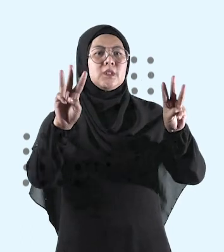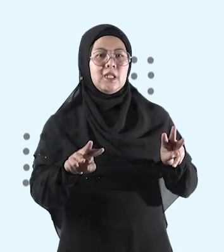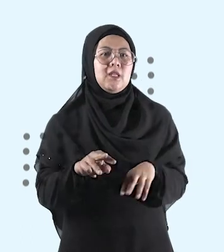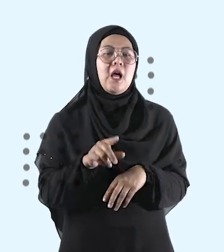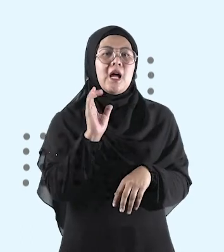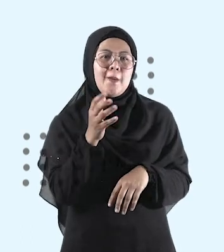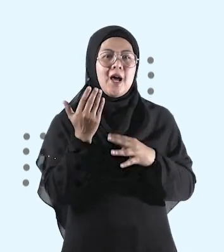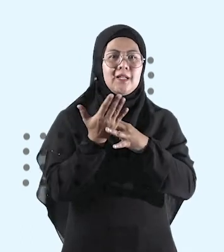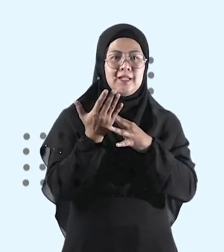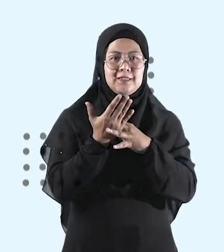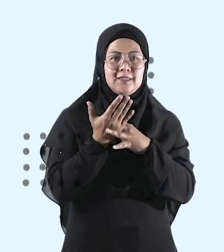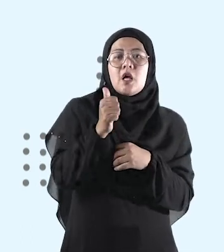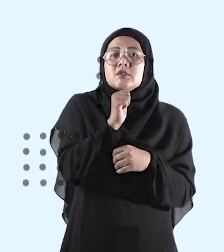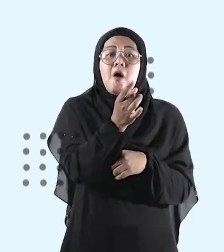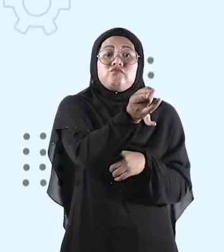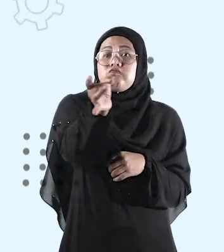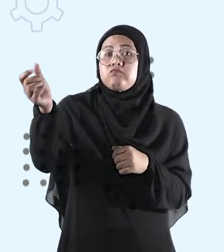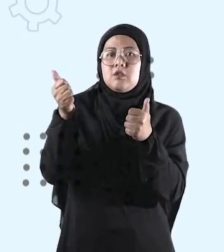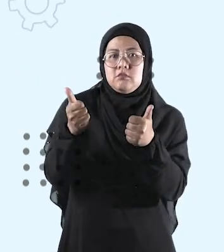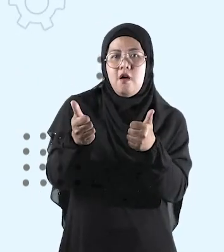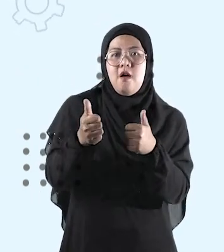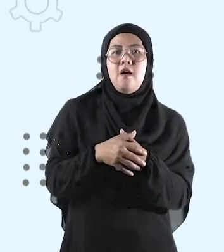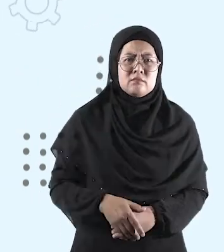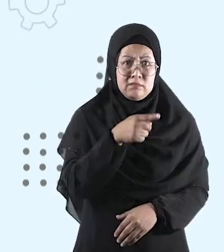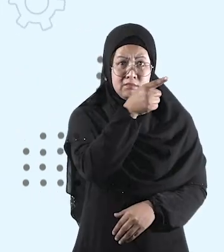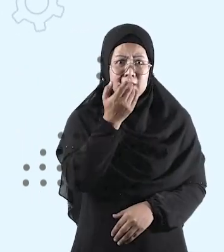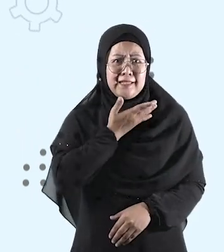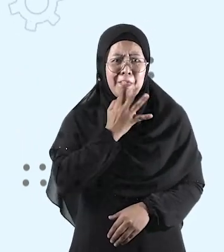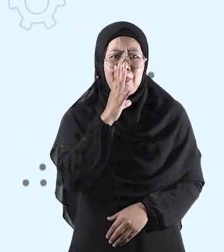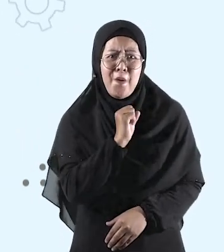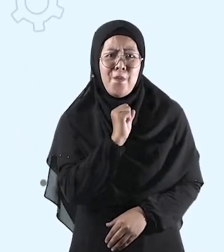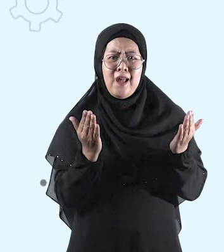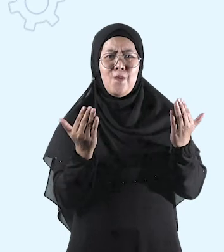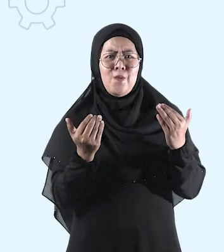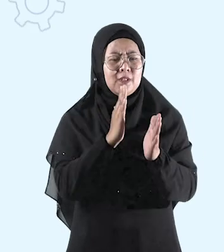practitioners, students, and etc. Those who are still curious,